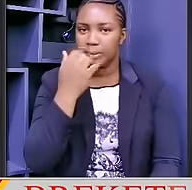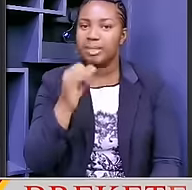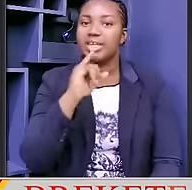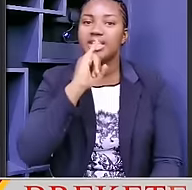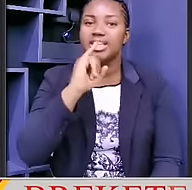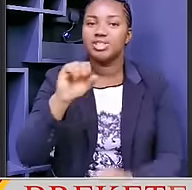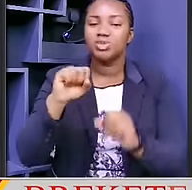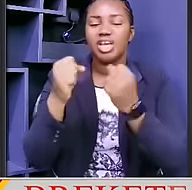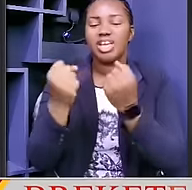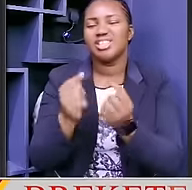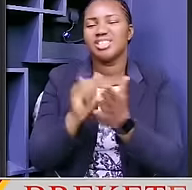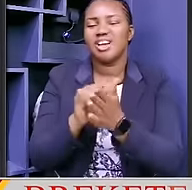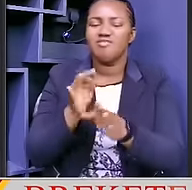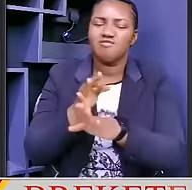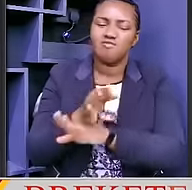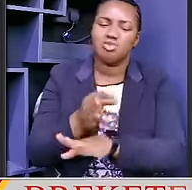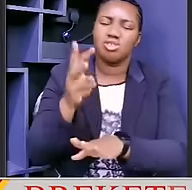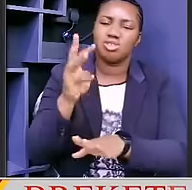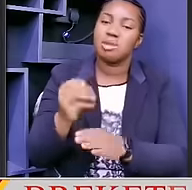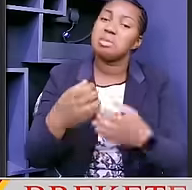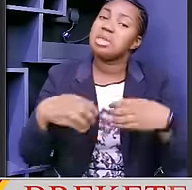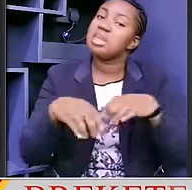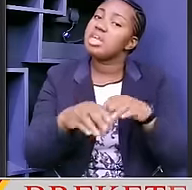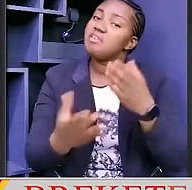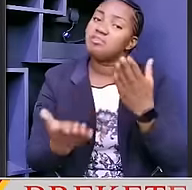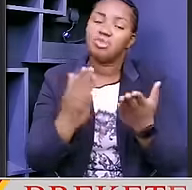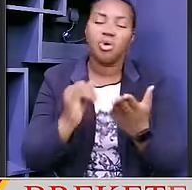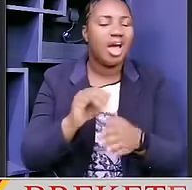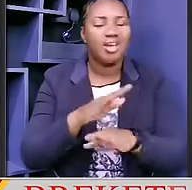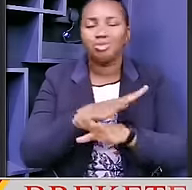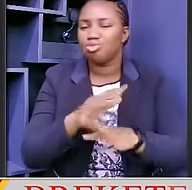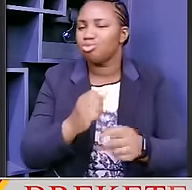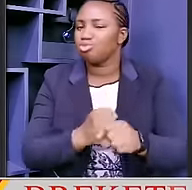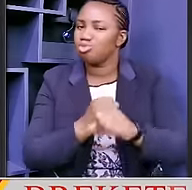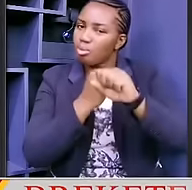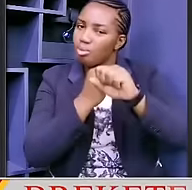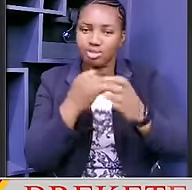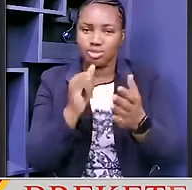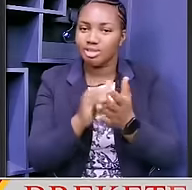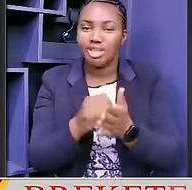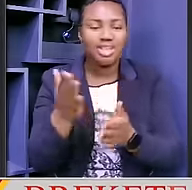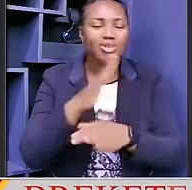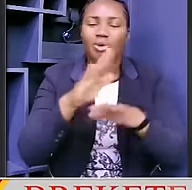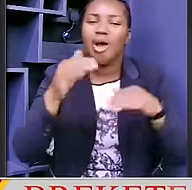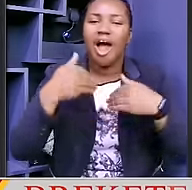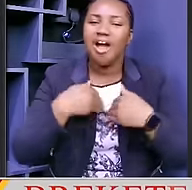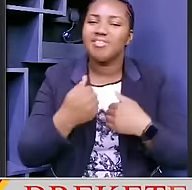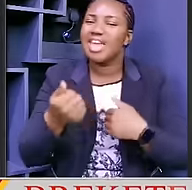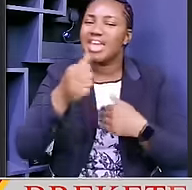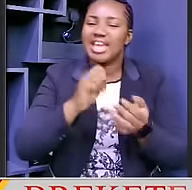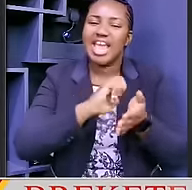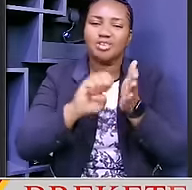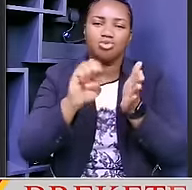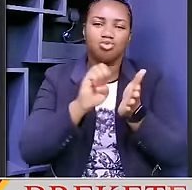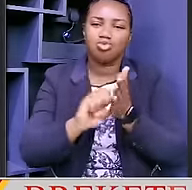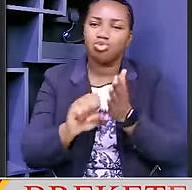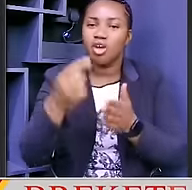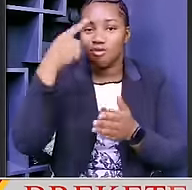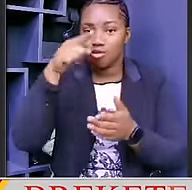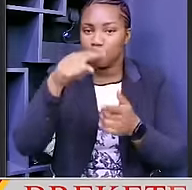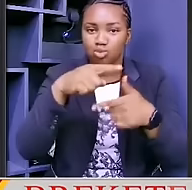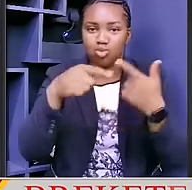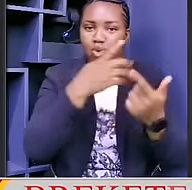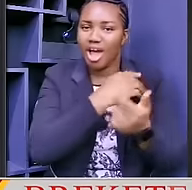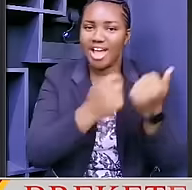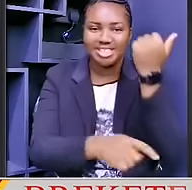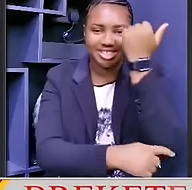Now society now enforce them, even though I'm not in support of that. You don't have any excuse. For you to go and steal,